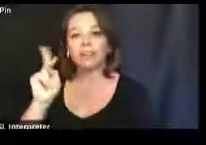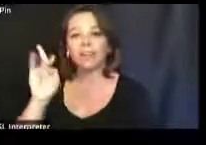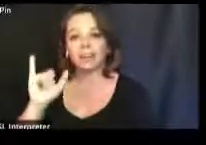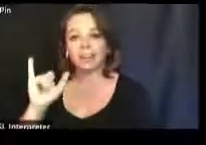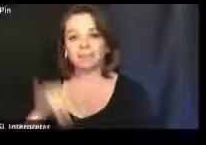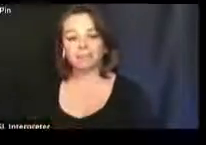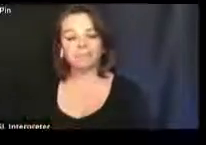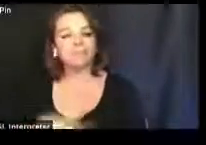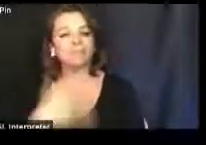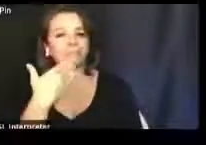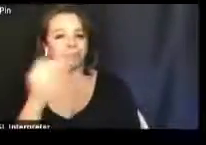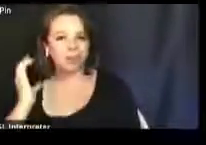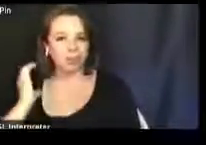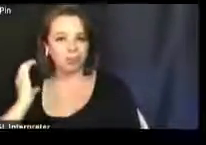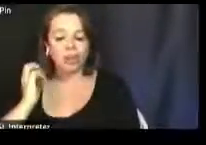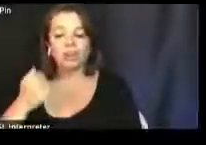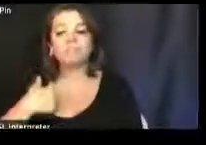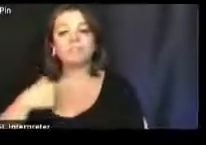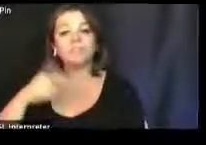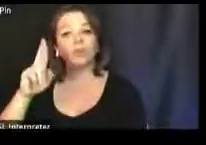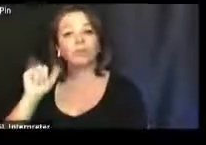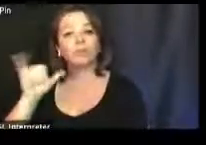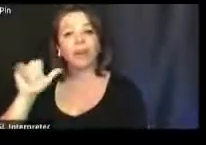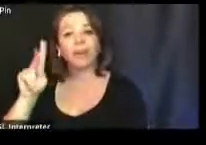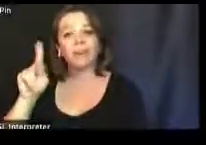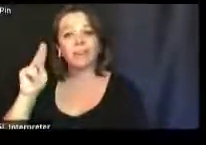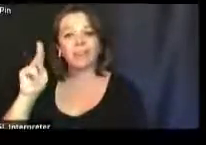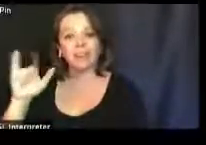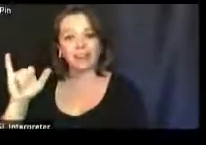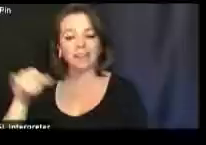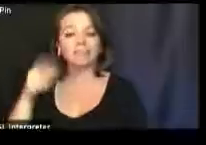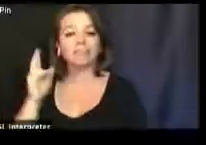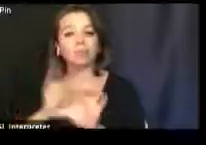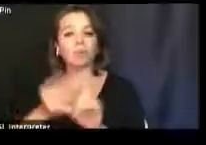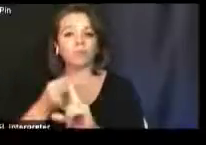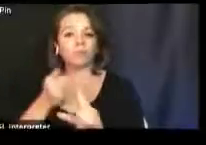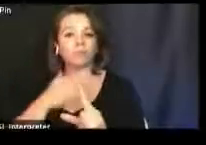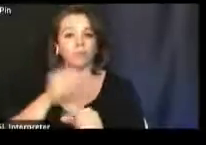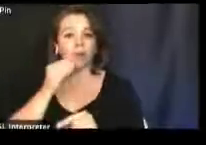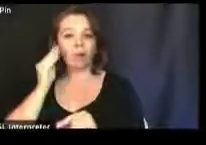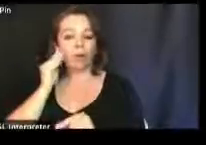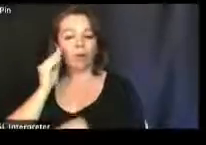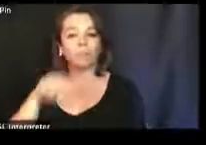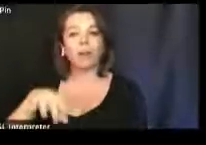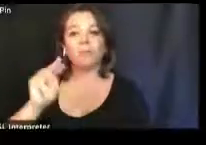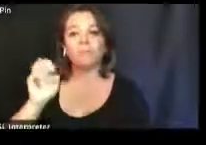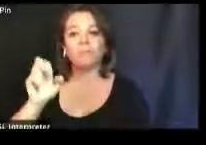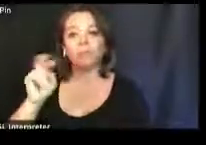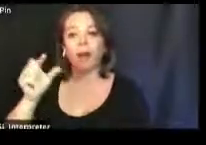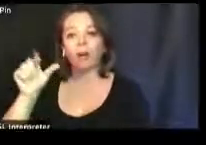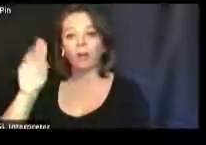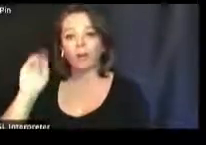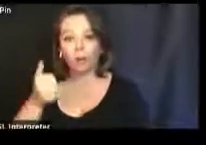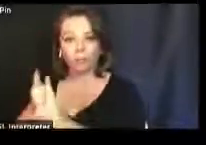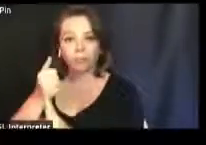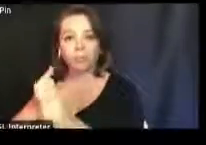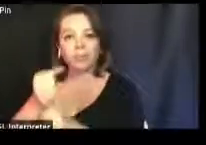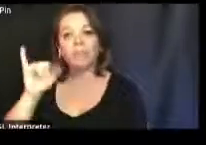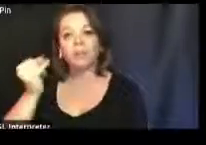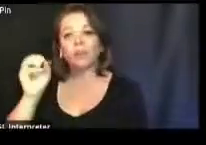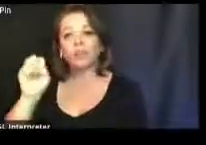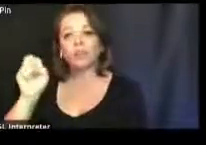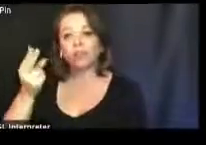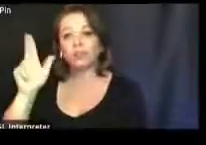Thank you, Chair. I'm Ray Kennedy, joining the meeting today from my home in Morongo Valley, which is a rural Joshua Tree